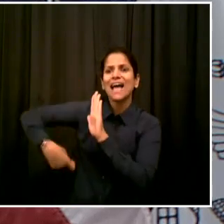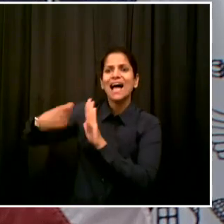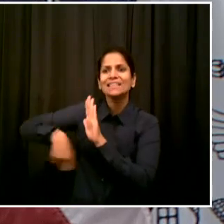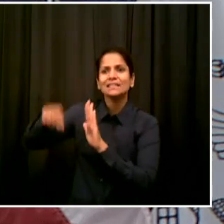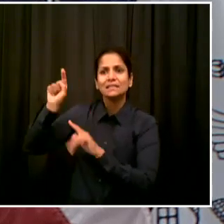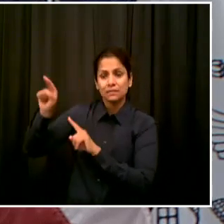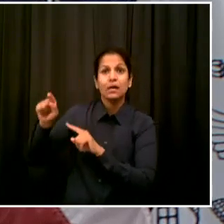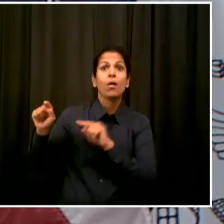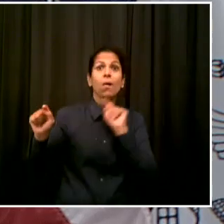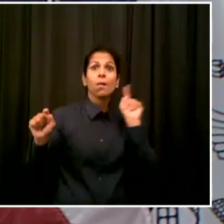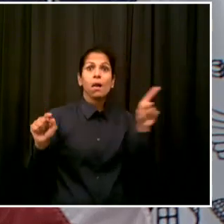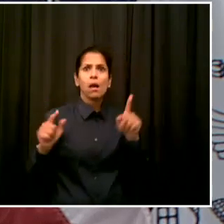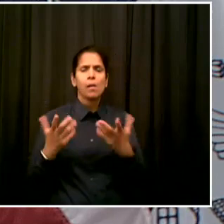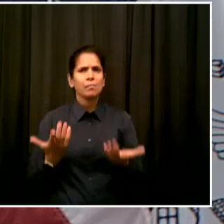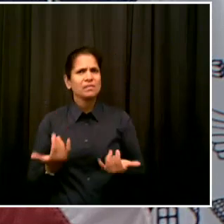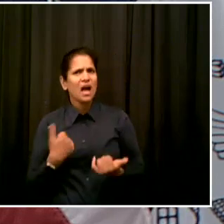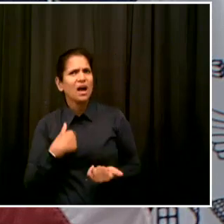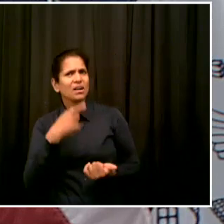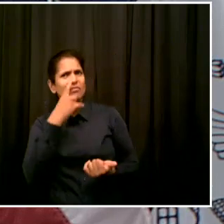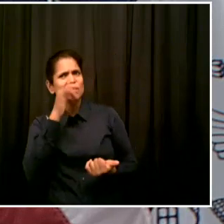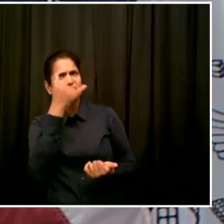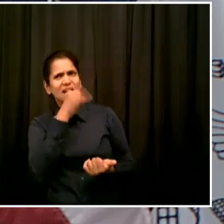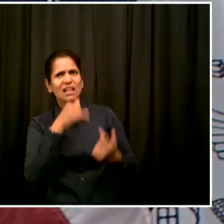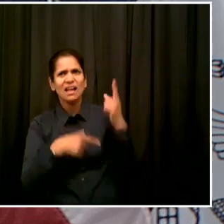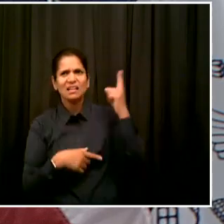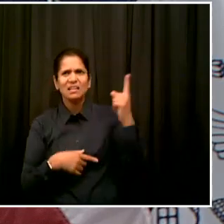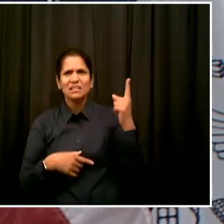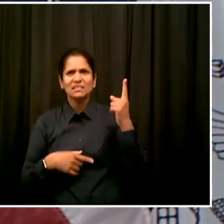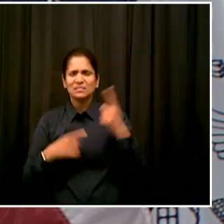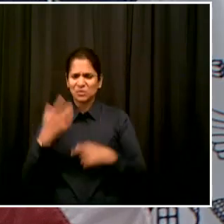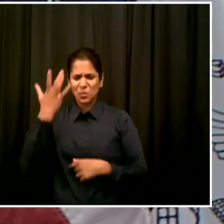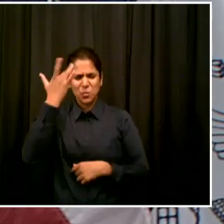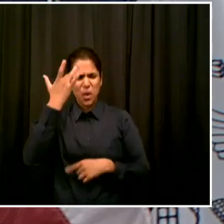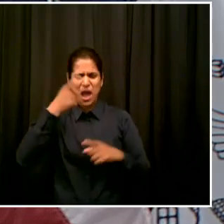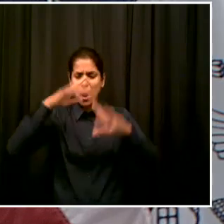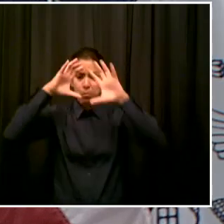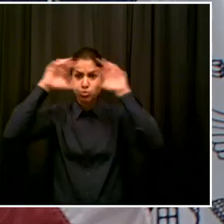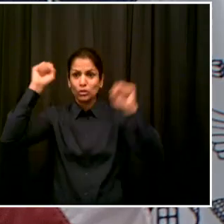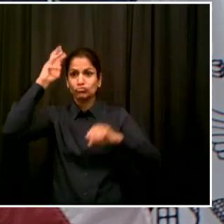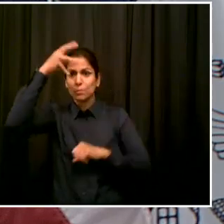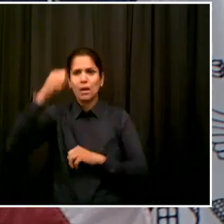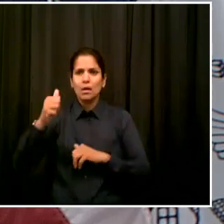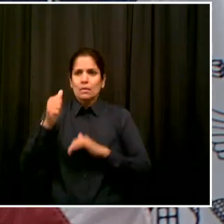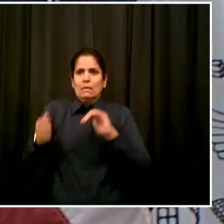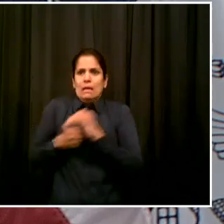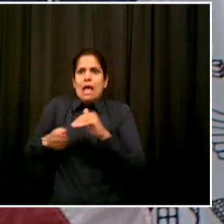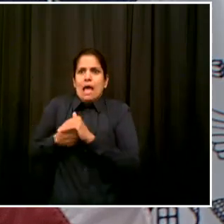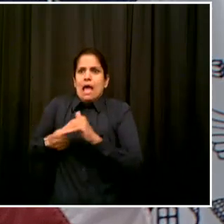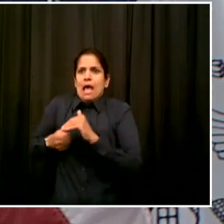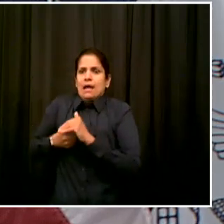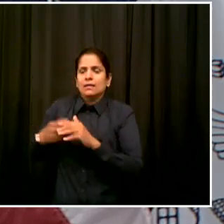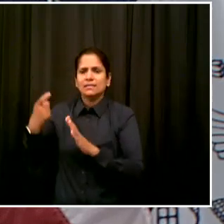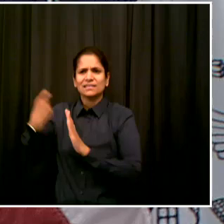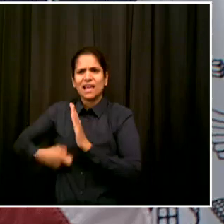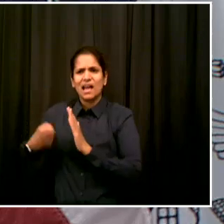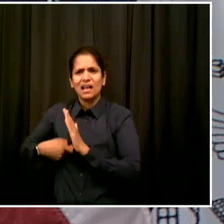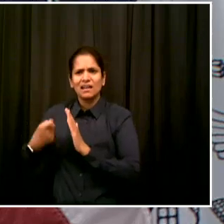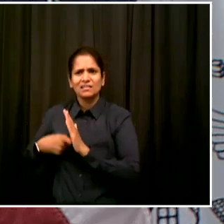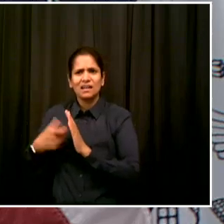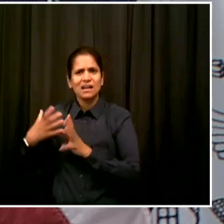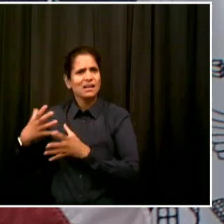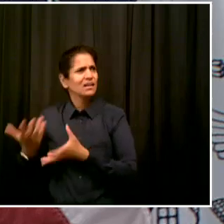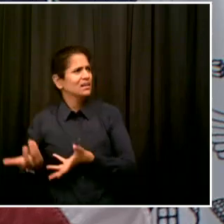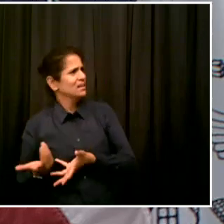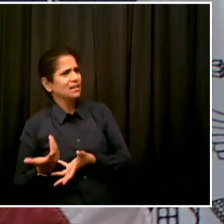All of us, all the time, provide our taxes, do these lengthy disclosures. We think it's normal. The public has a right to the information.